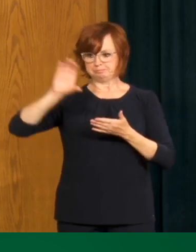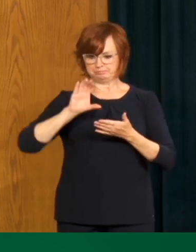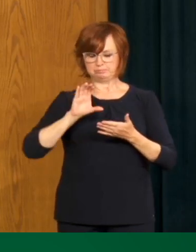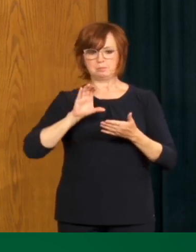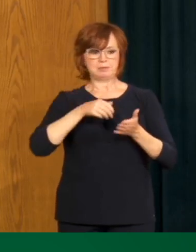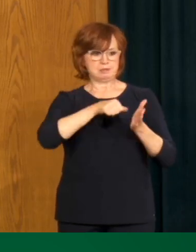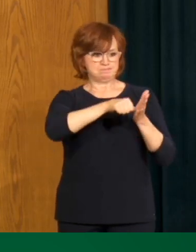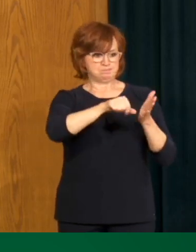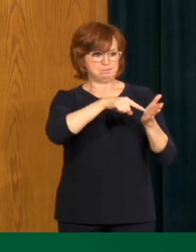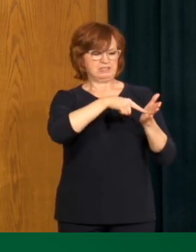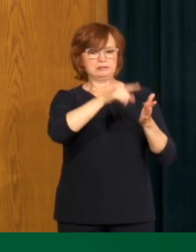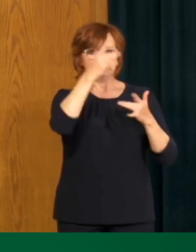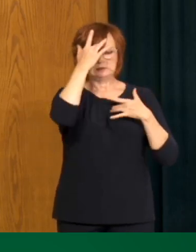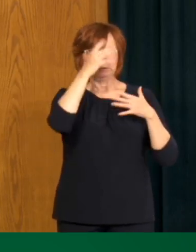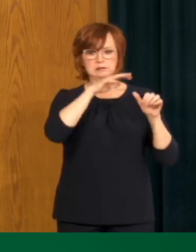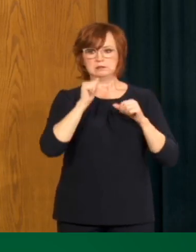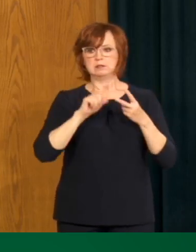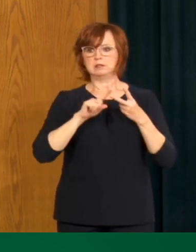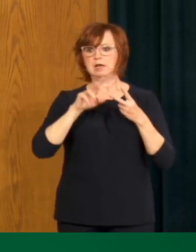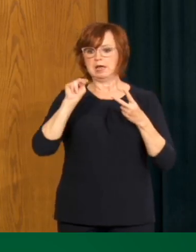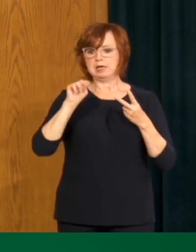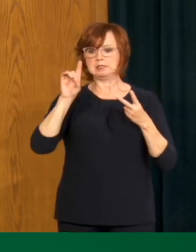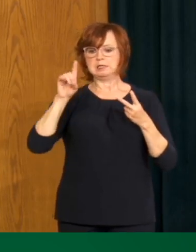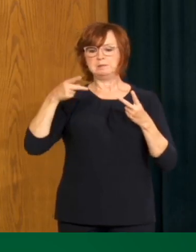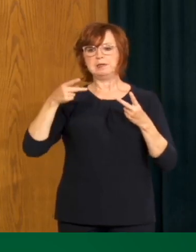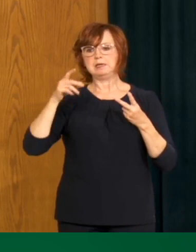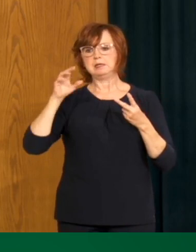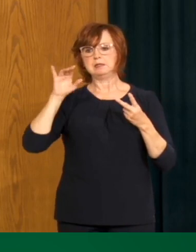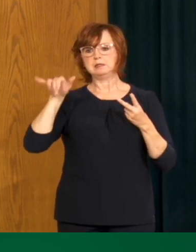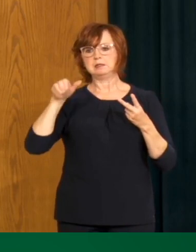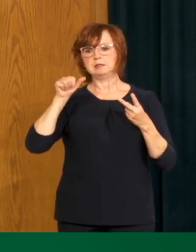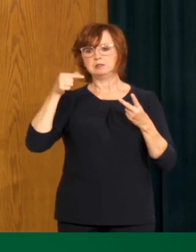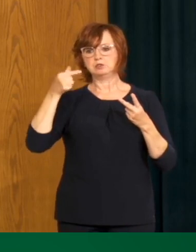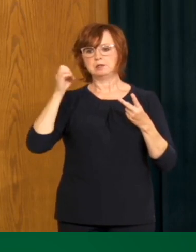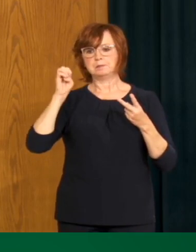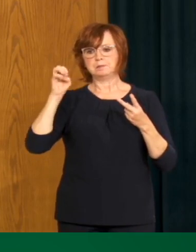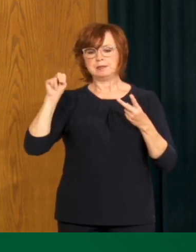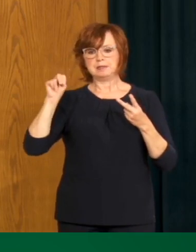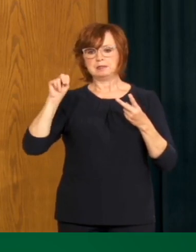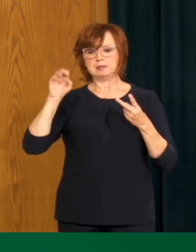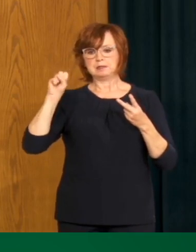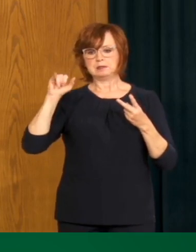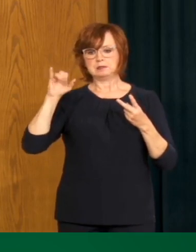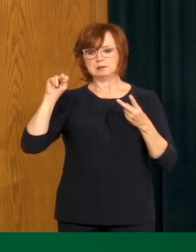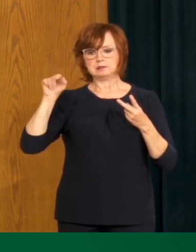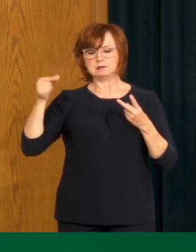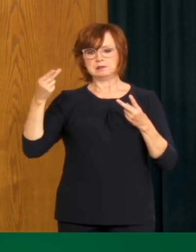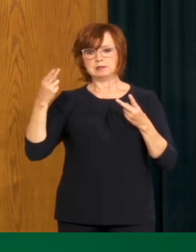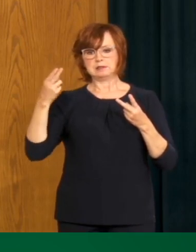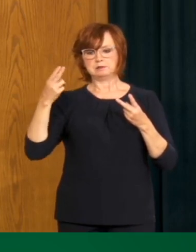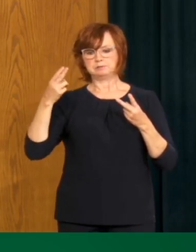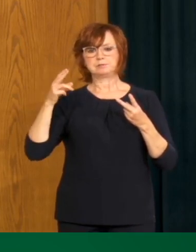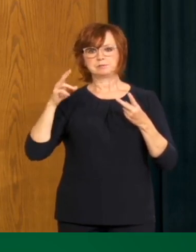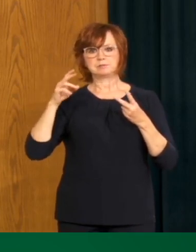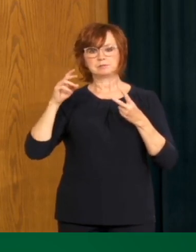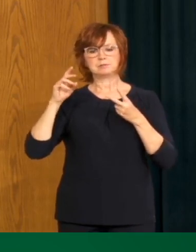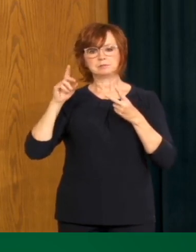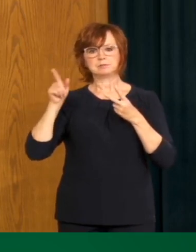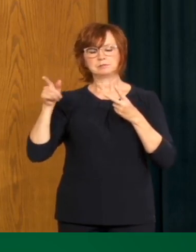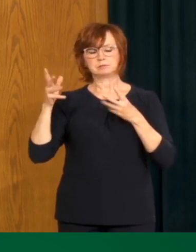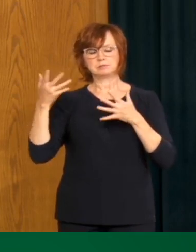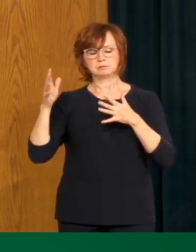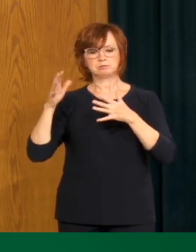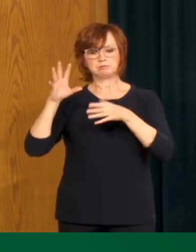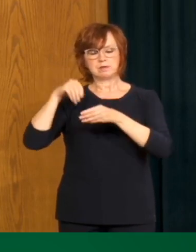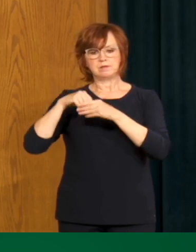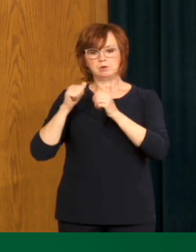by Jagmeet Singh and the NDP. That essentially is why the sick pay is on the table